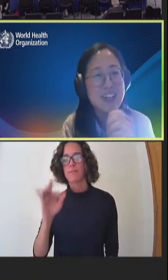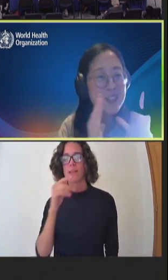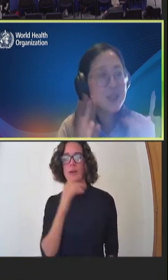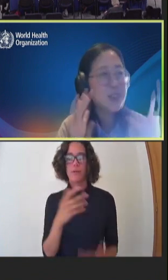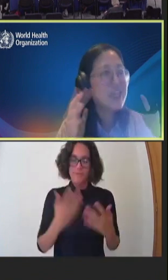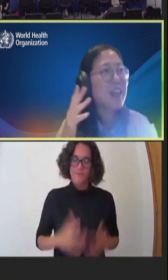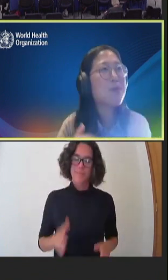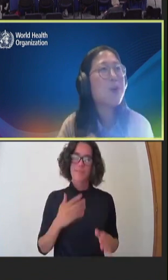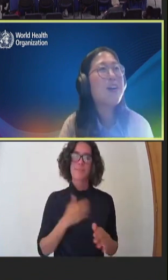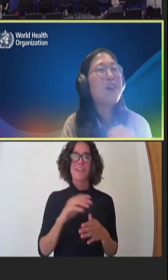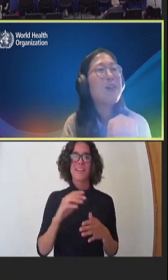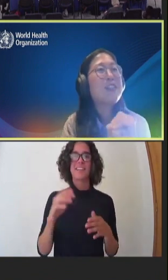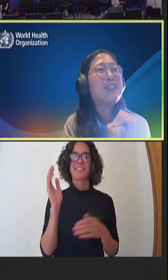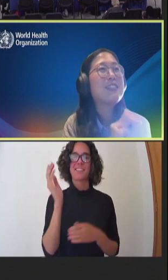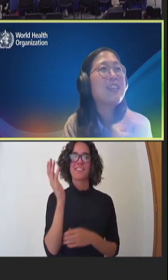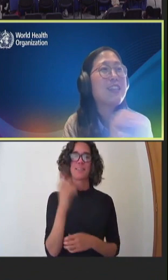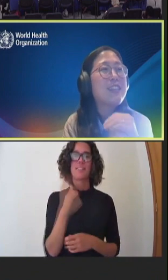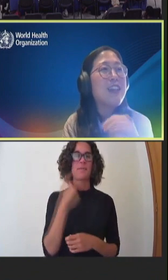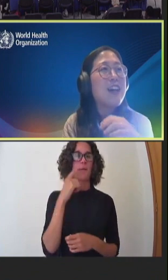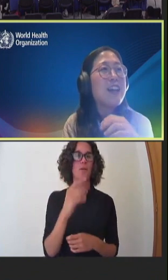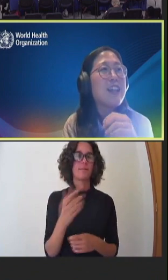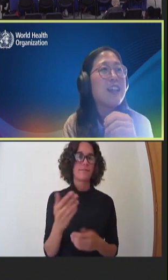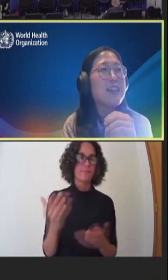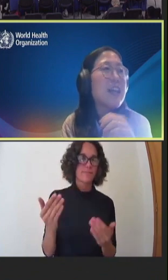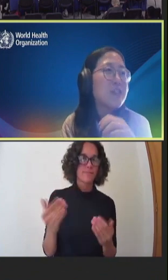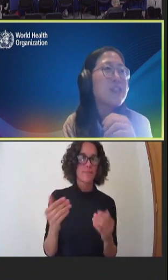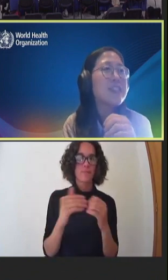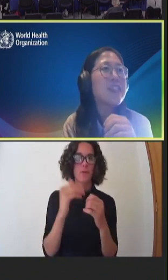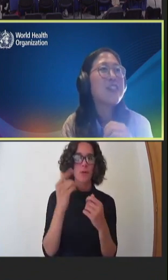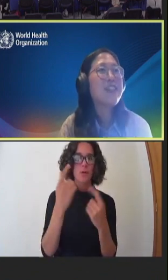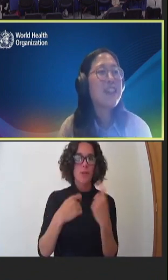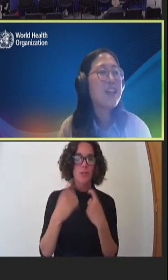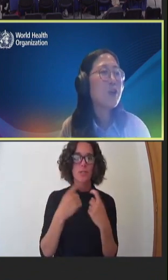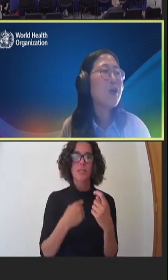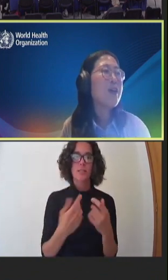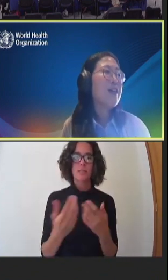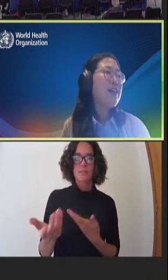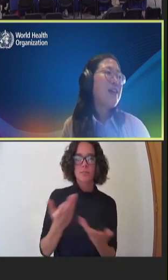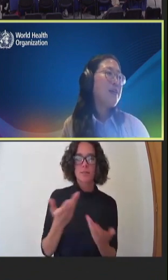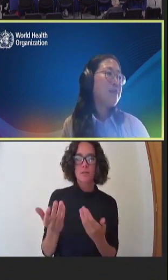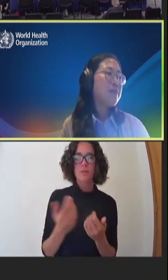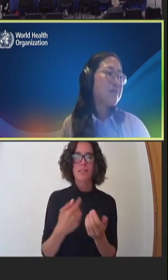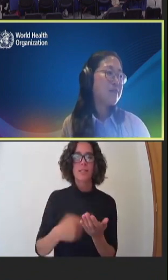actually to get more questions and then engage in discussion. Thank you.